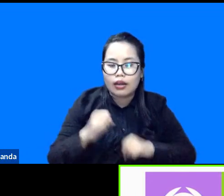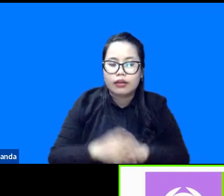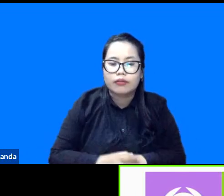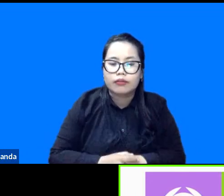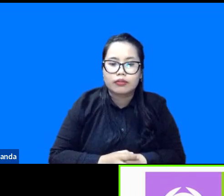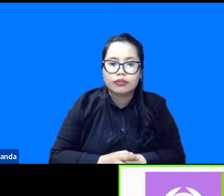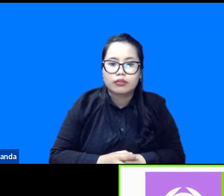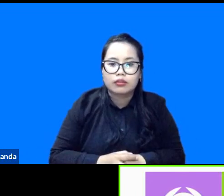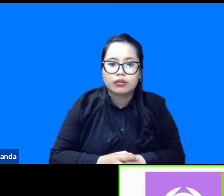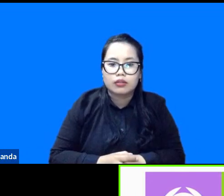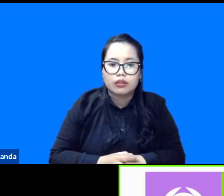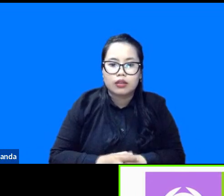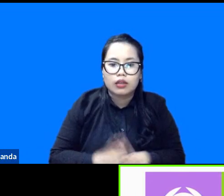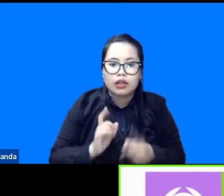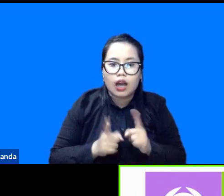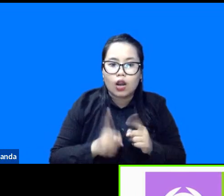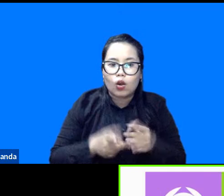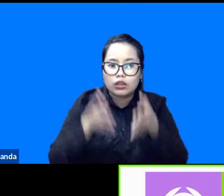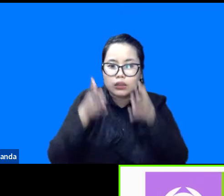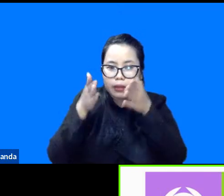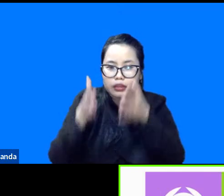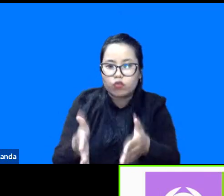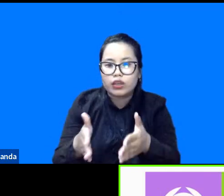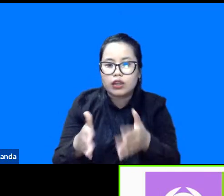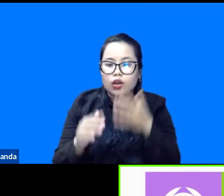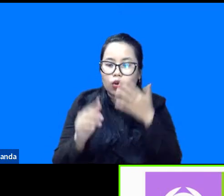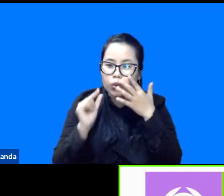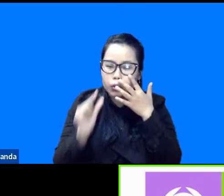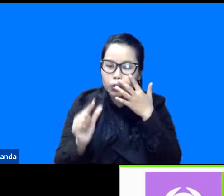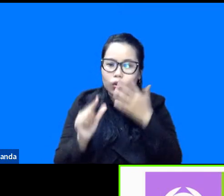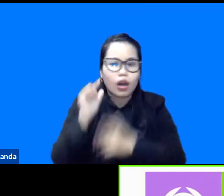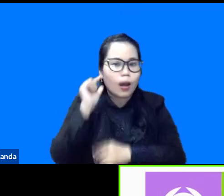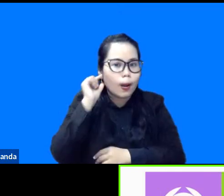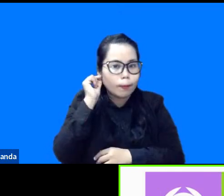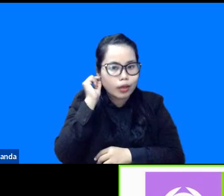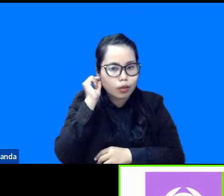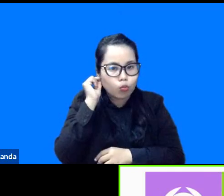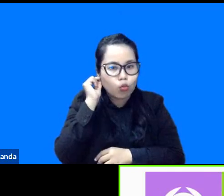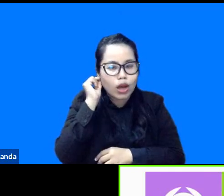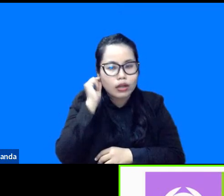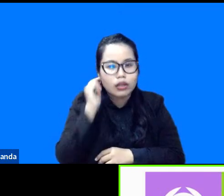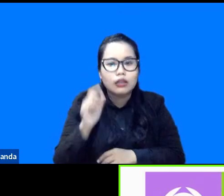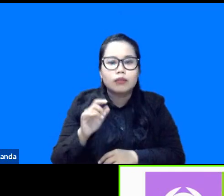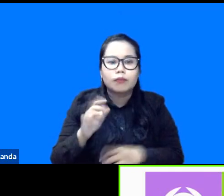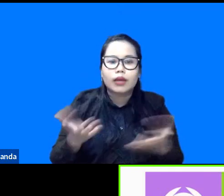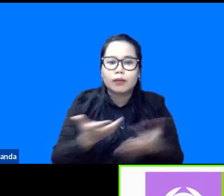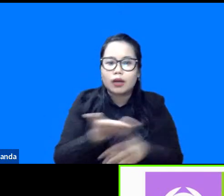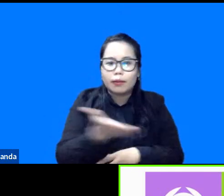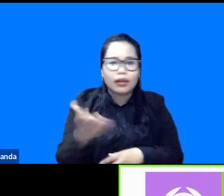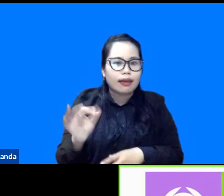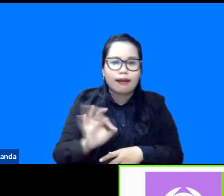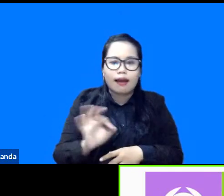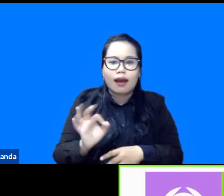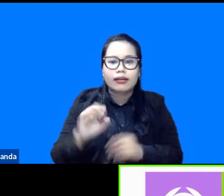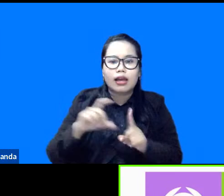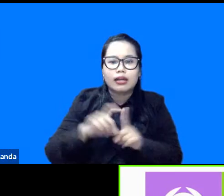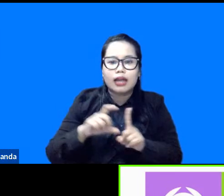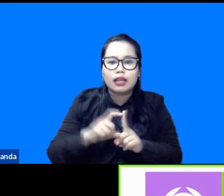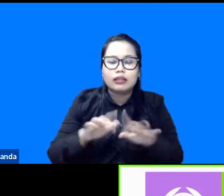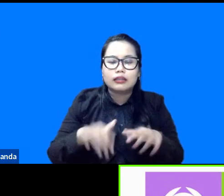specifically for the women and the child, they didn't have the data on it. So in the local level, we